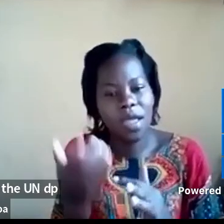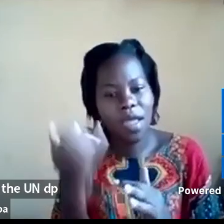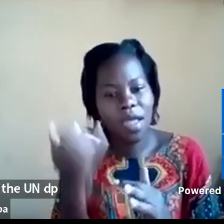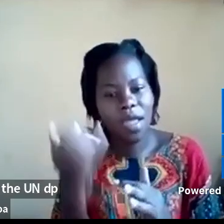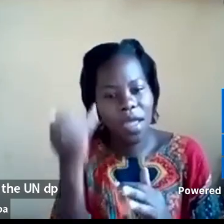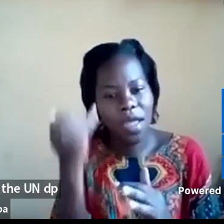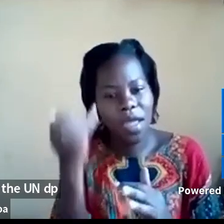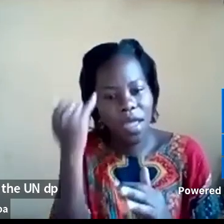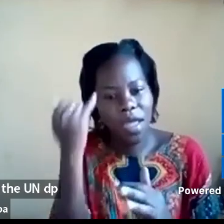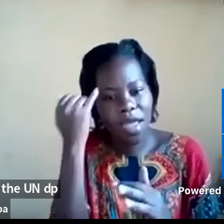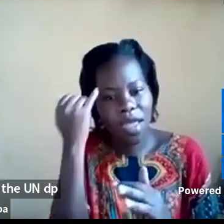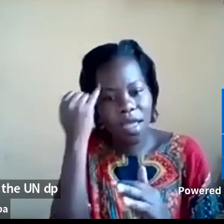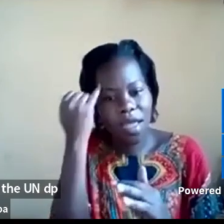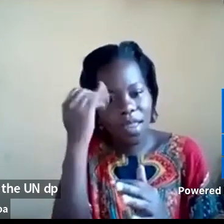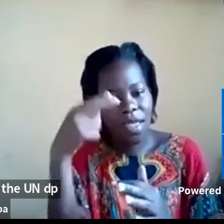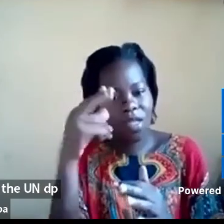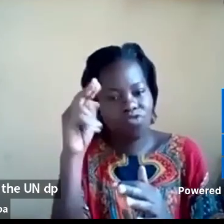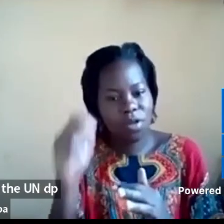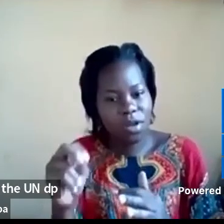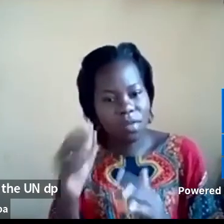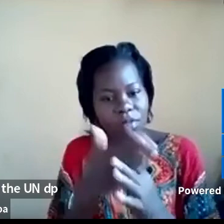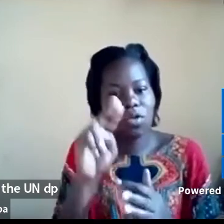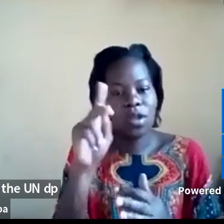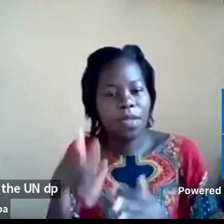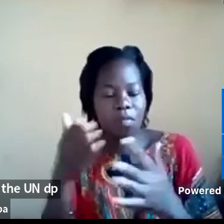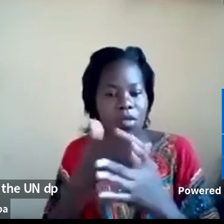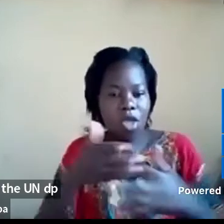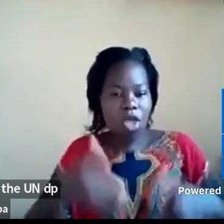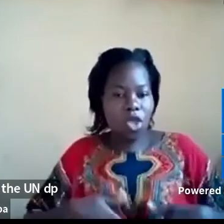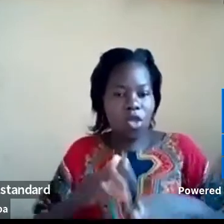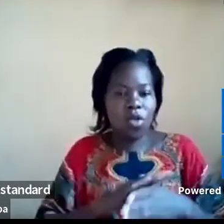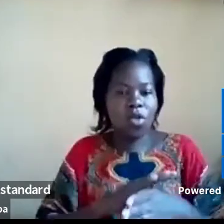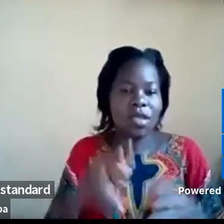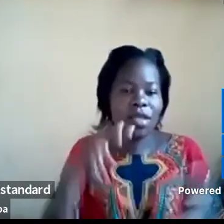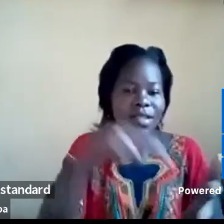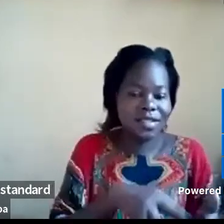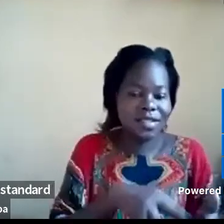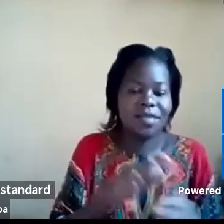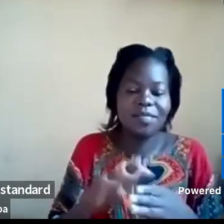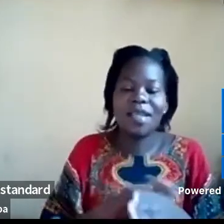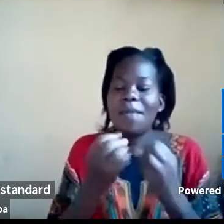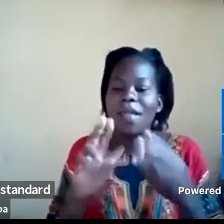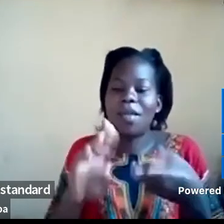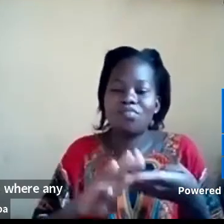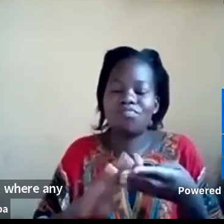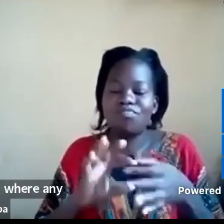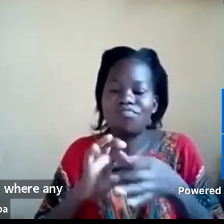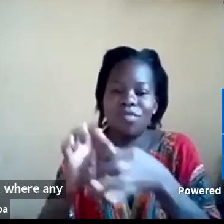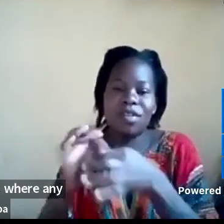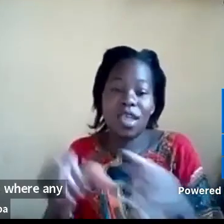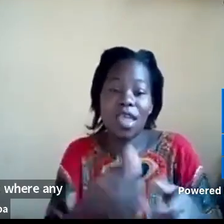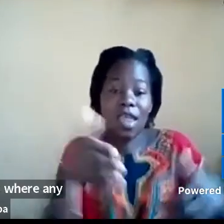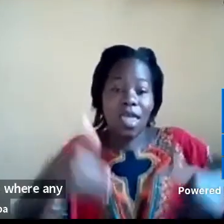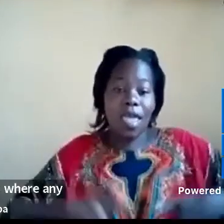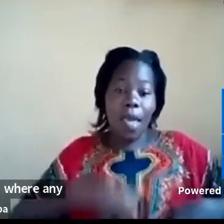for Business, between Stanbic Business Incubator. There's an interesting network where any young person can actually get support.